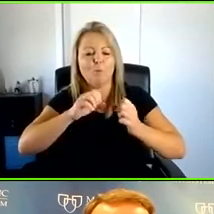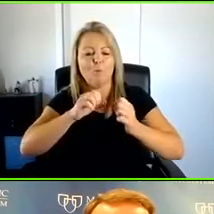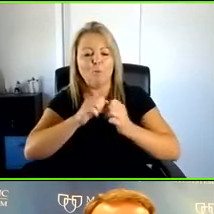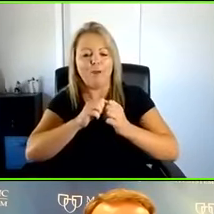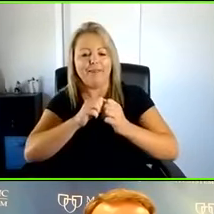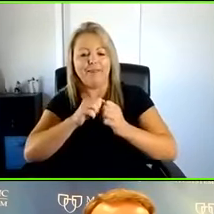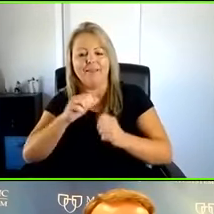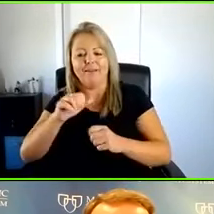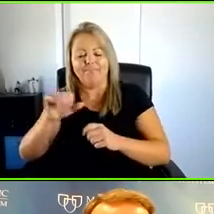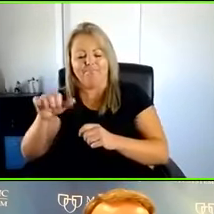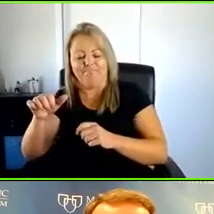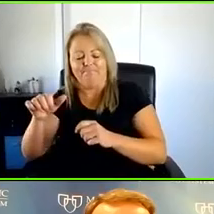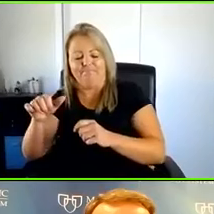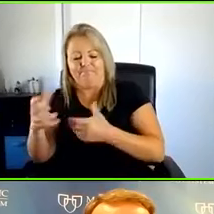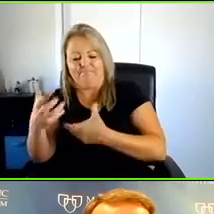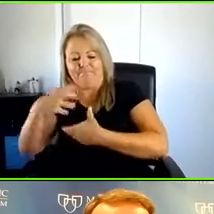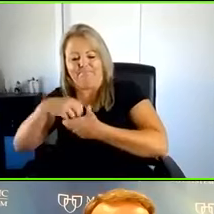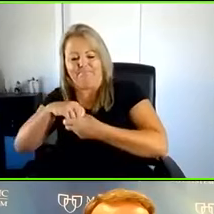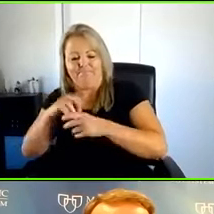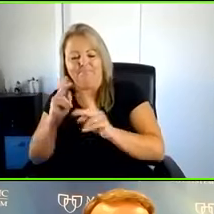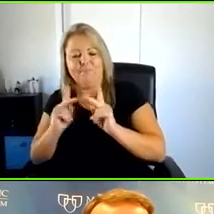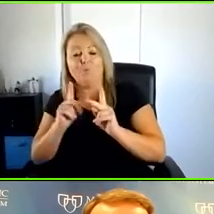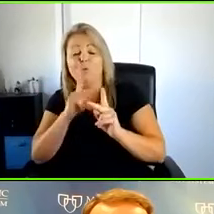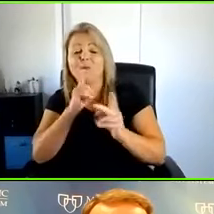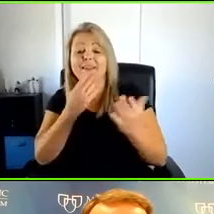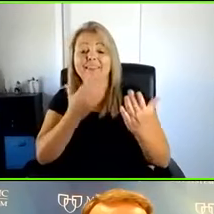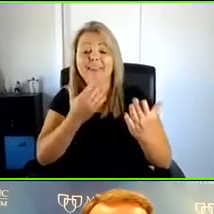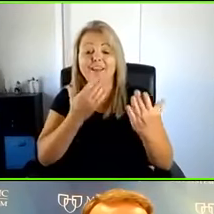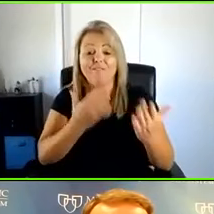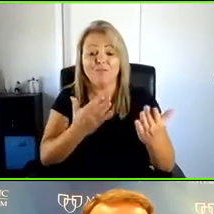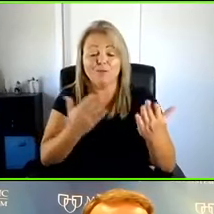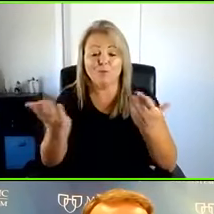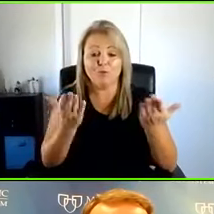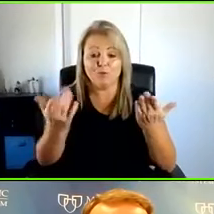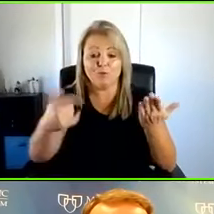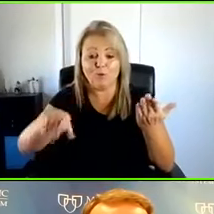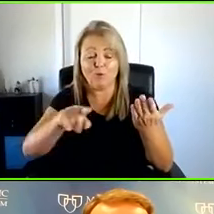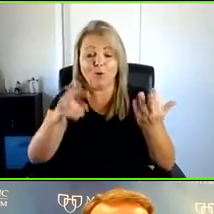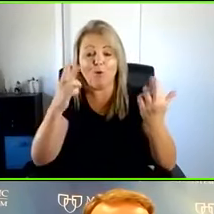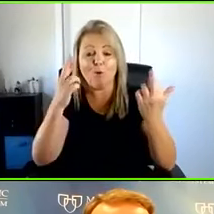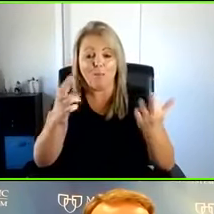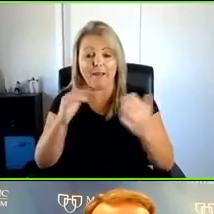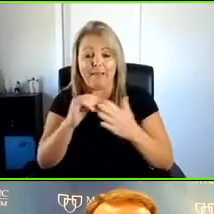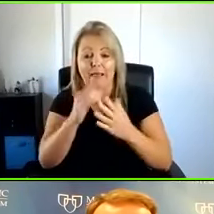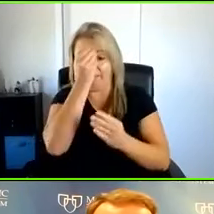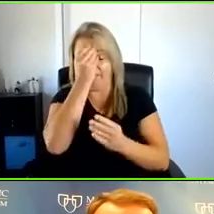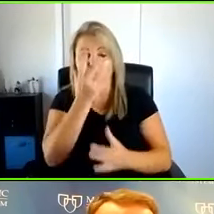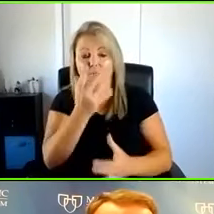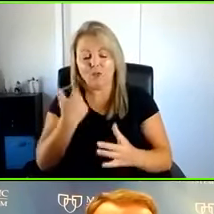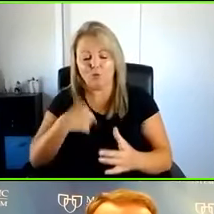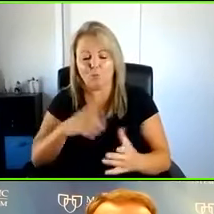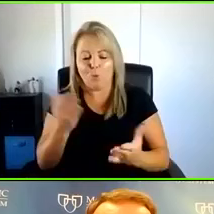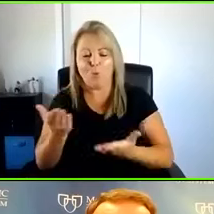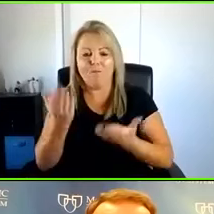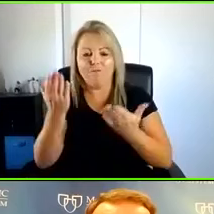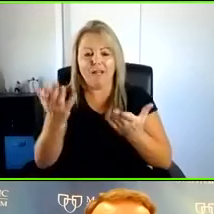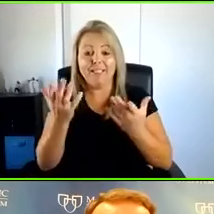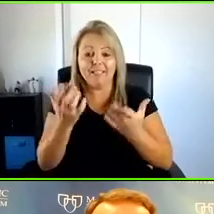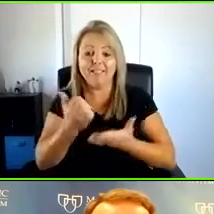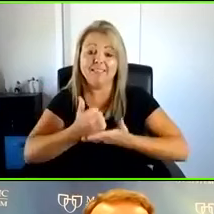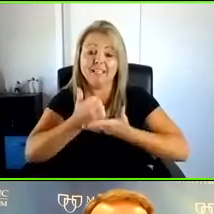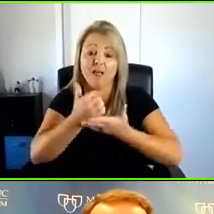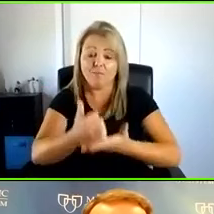well, really very thankful to serve you and hoping that the information that we're providing is